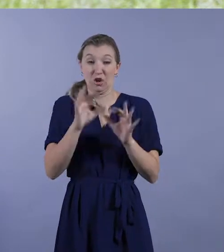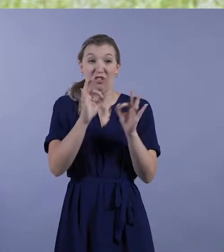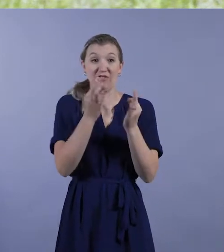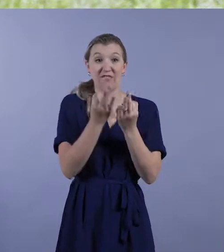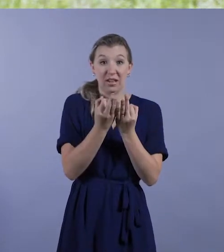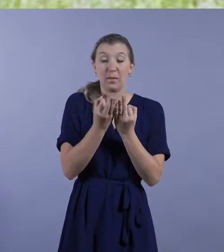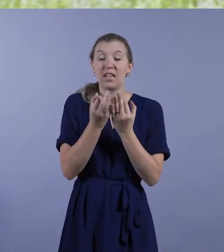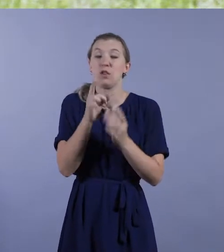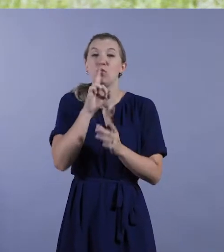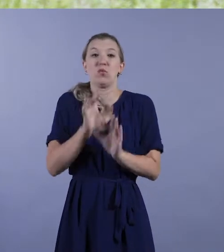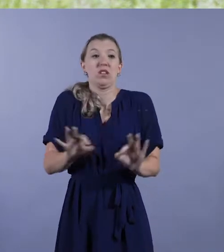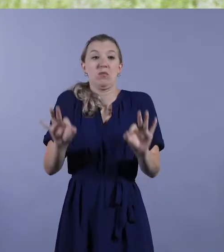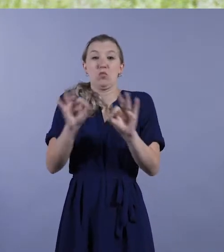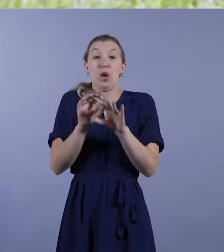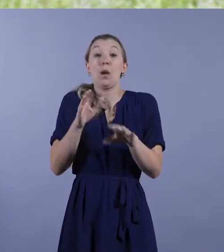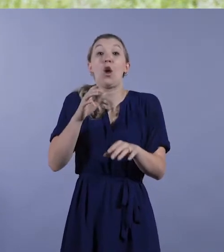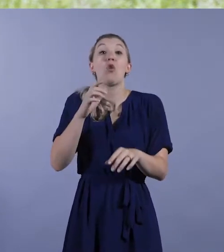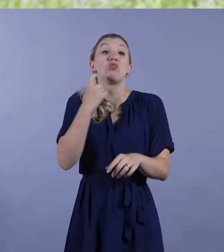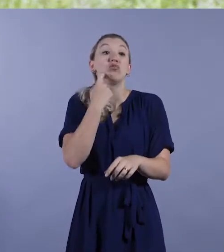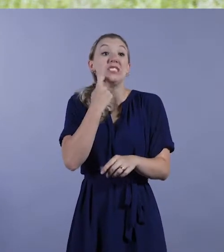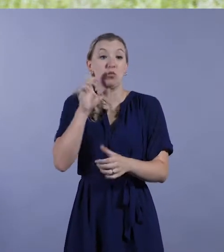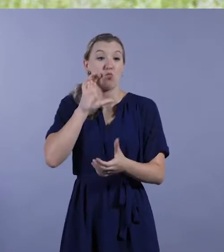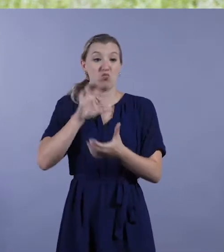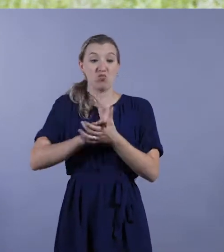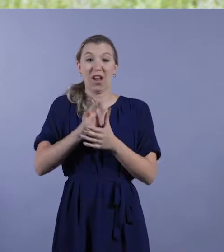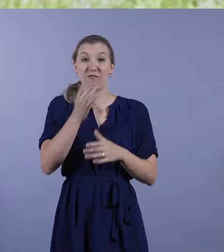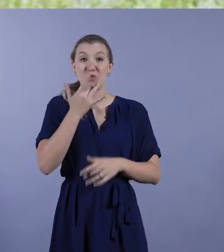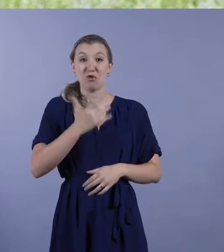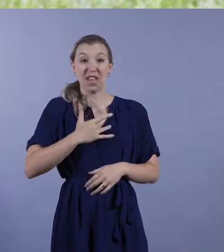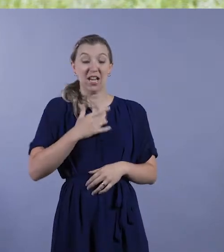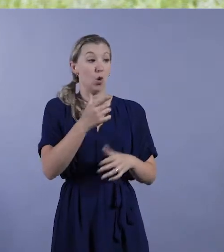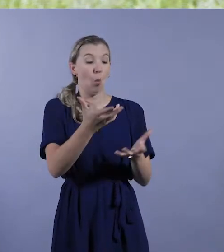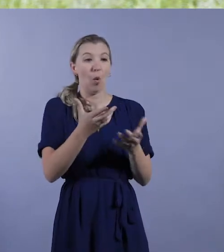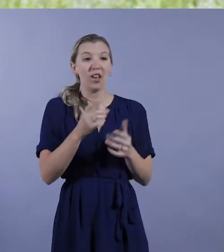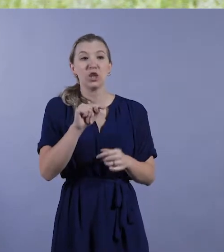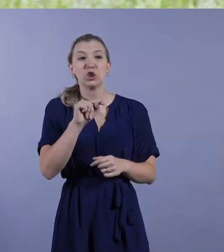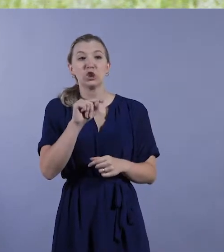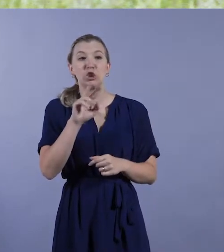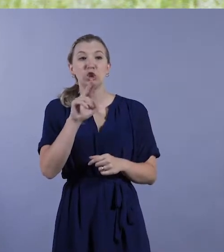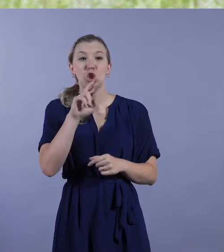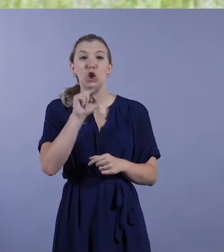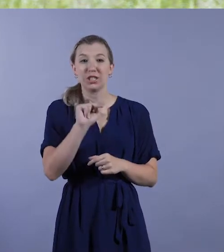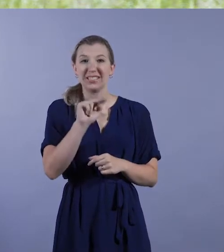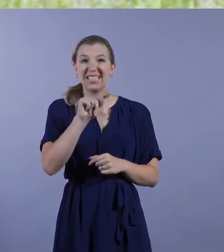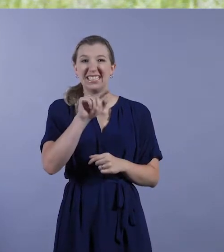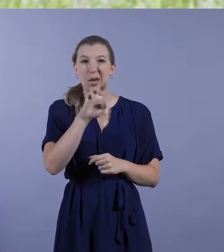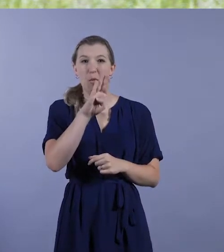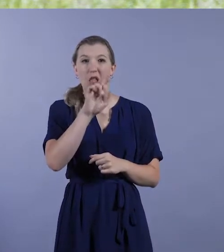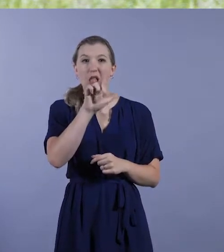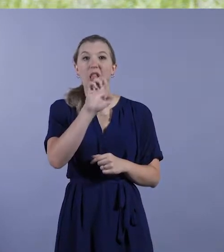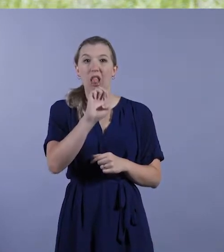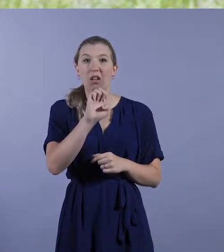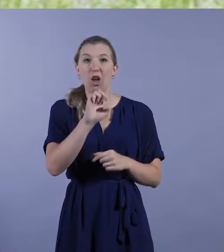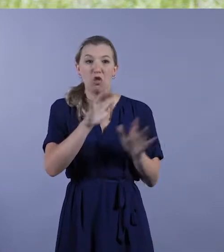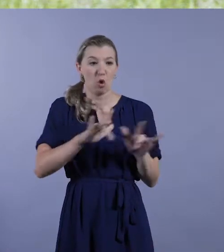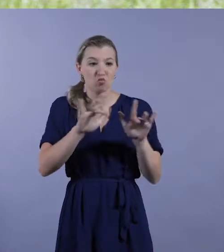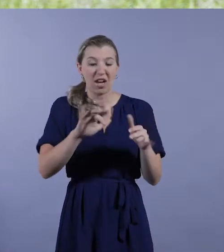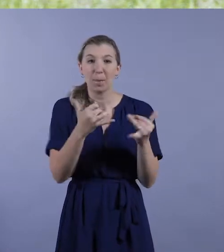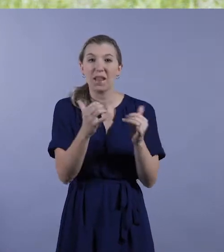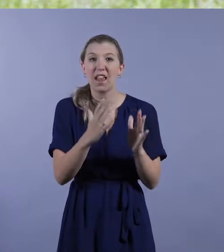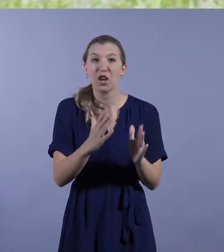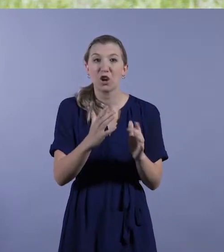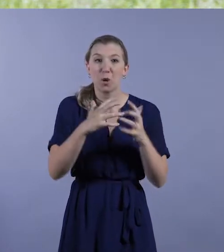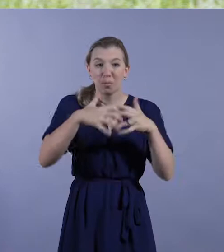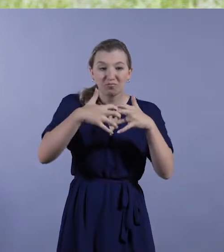gift is so important. It was just my wife's birthday this week, and she wanted a turntable, a record player. And I was happy to get it because I get